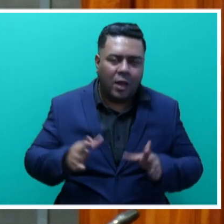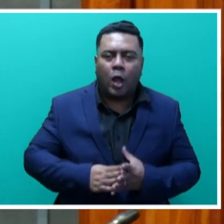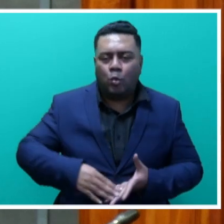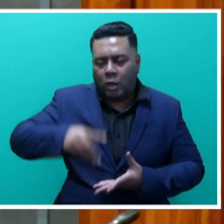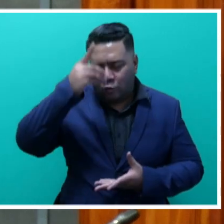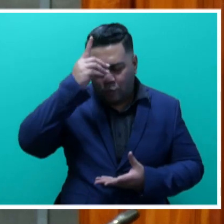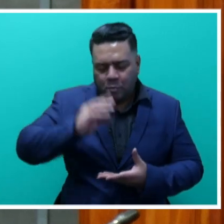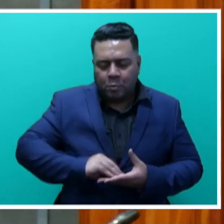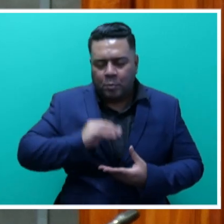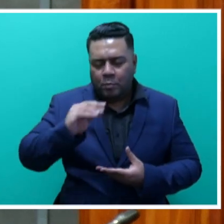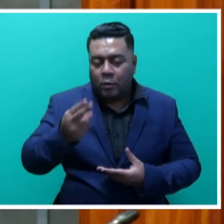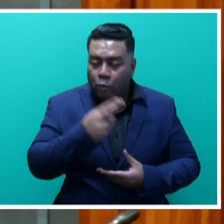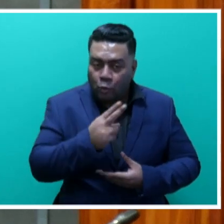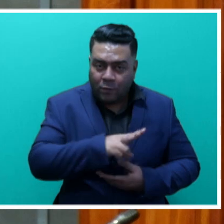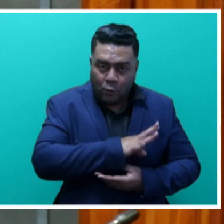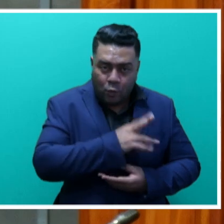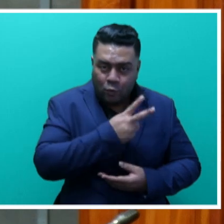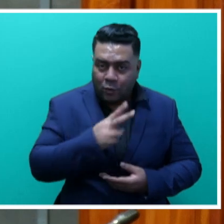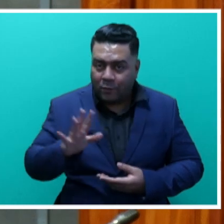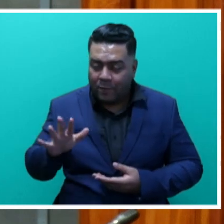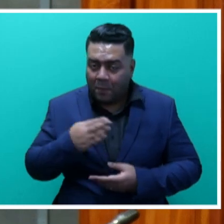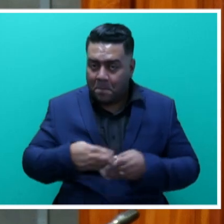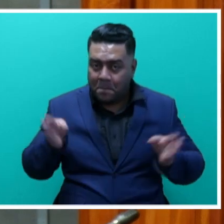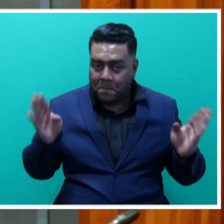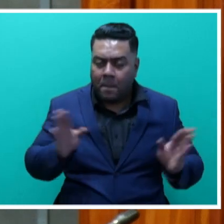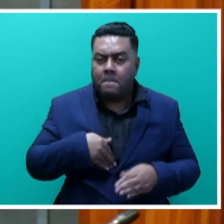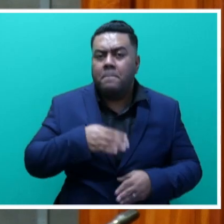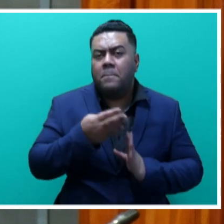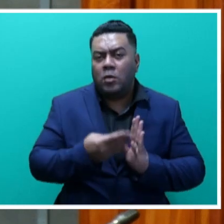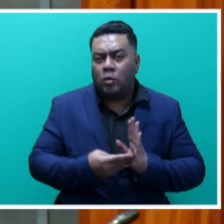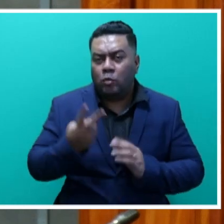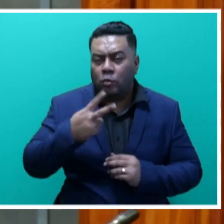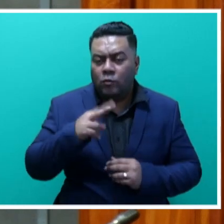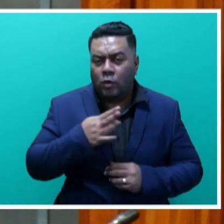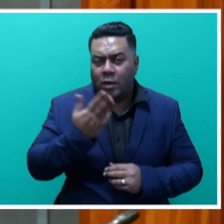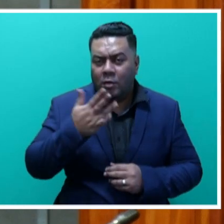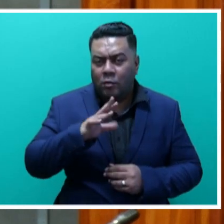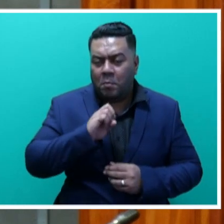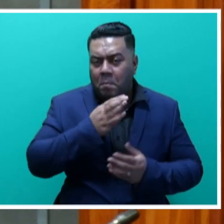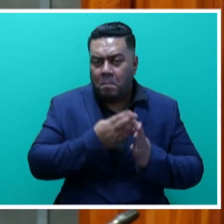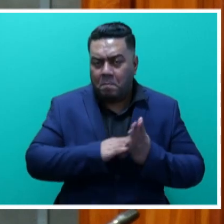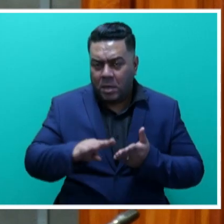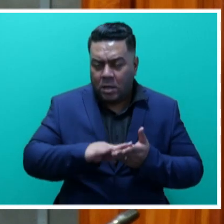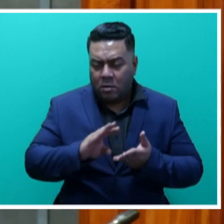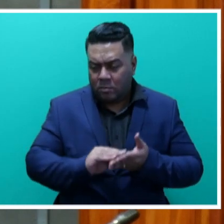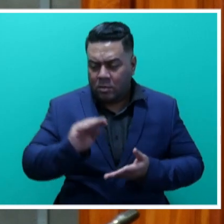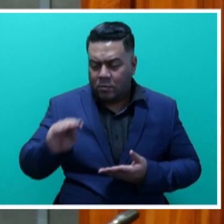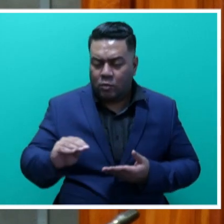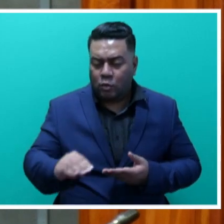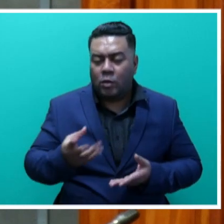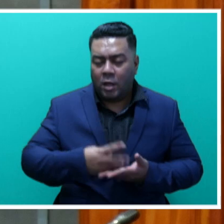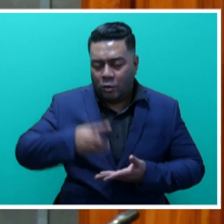the 24-25 budget, a total of 784 million is allocated to the education sector, and of